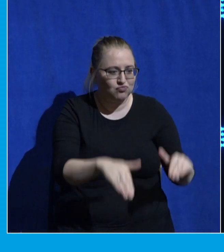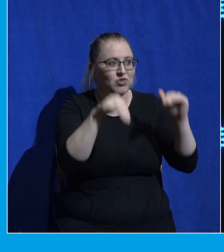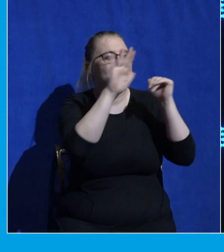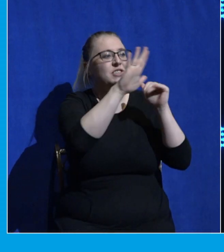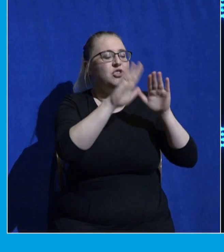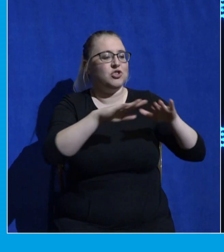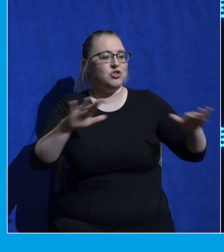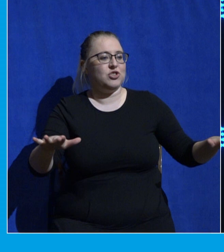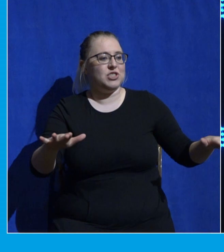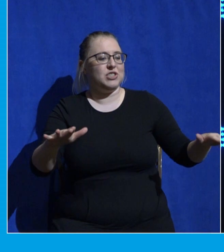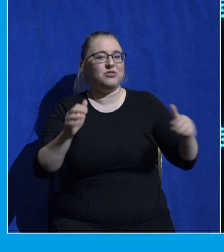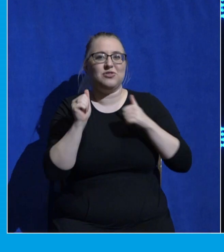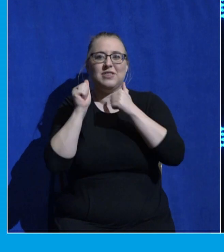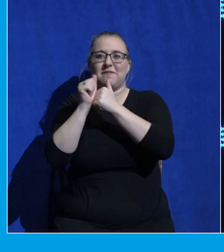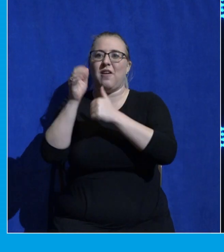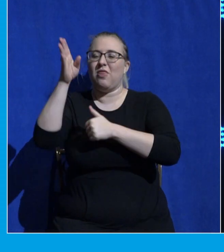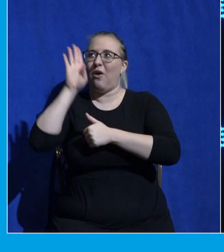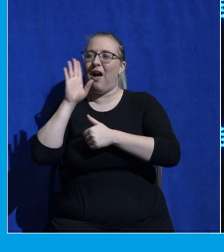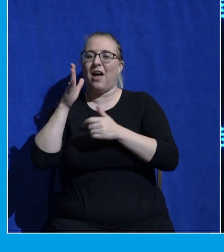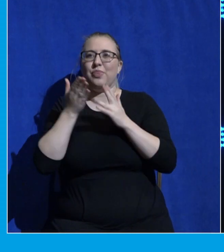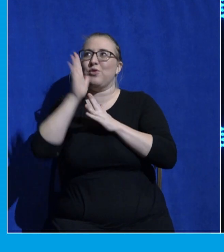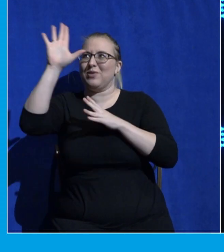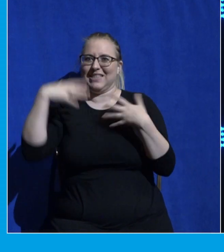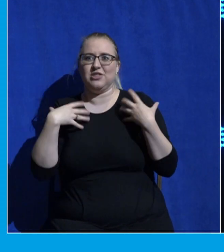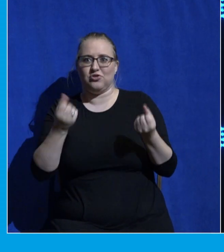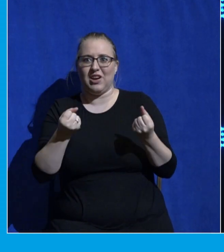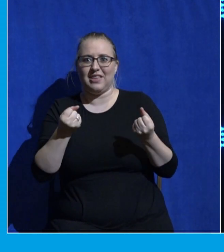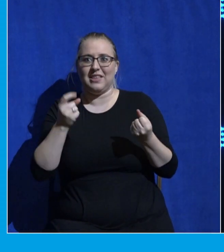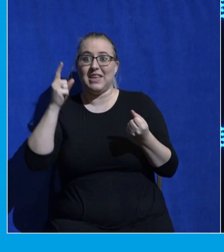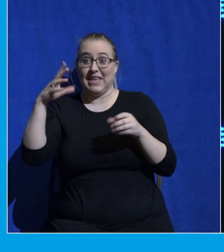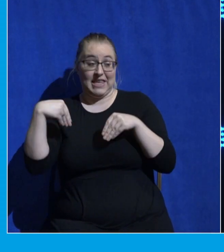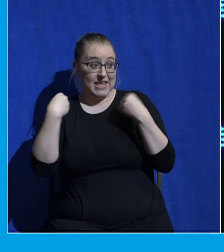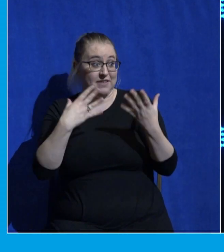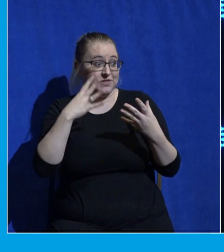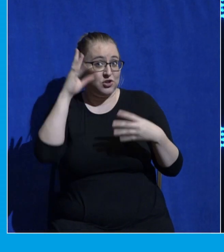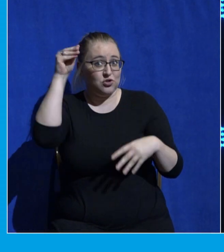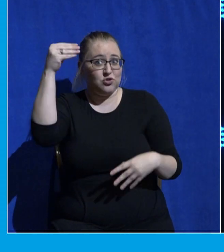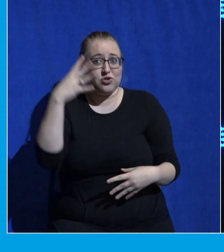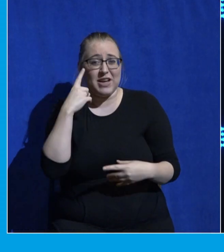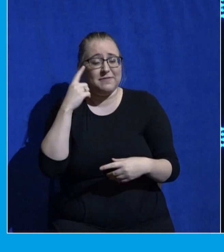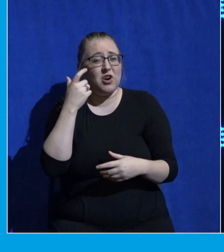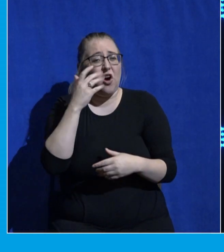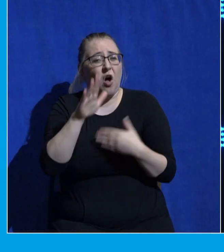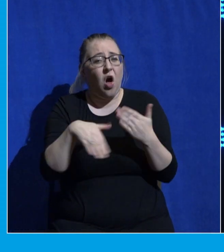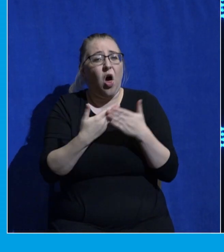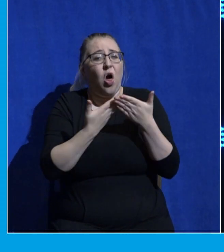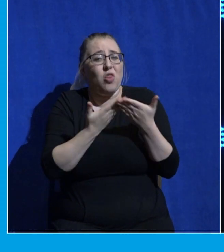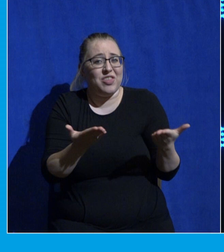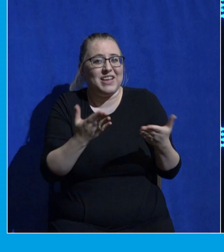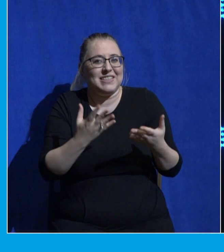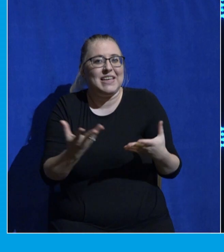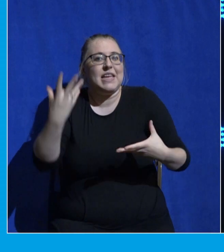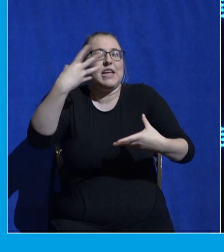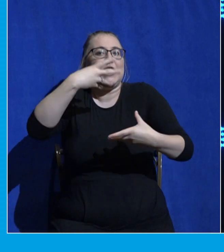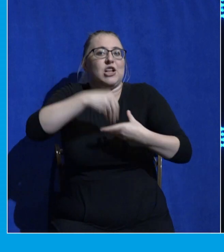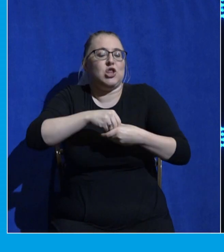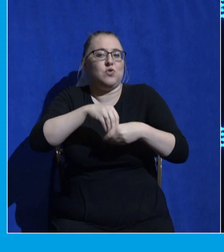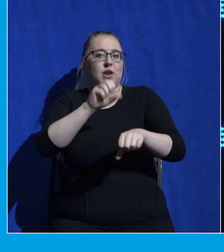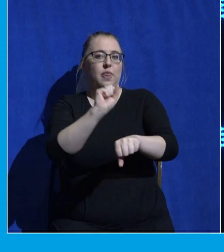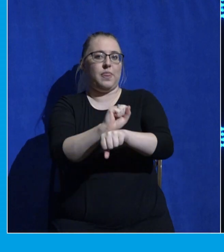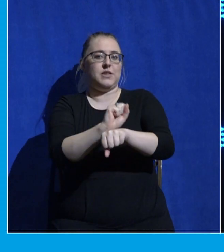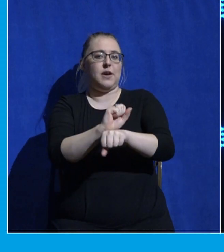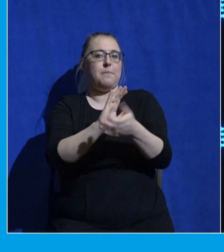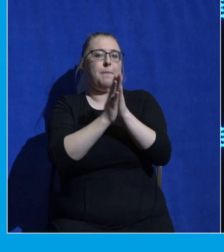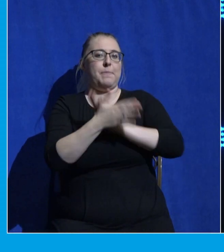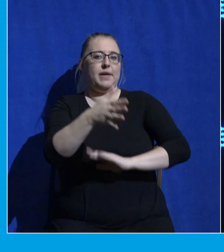kids in the strength that God provides. Our God gives grace for all things, including the job of being